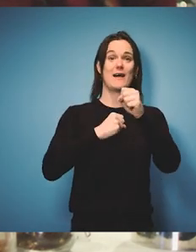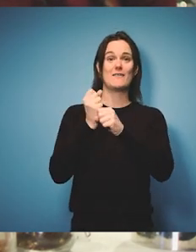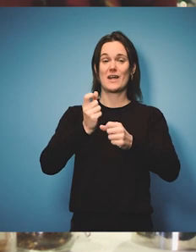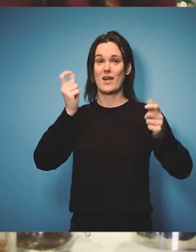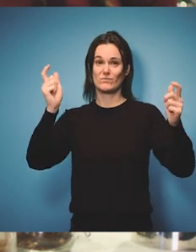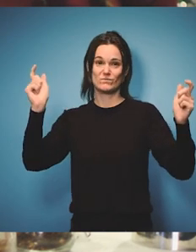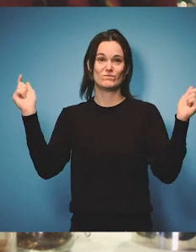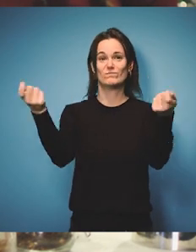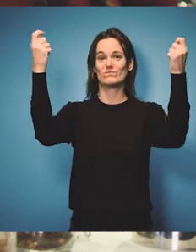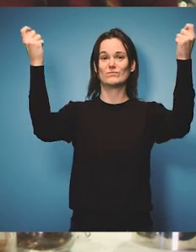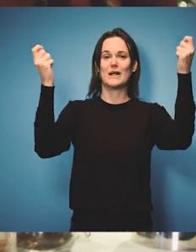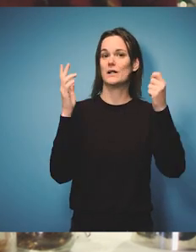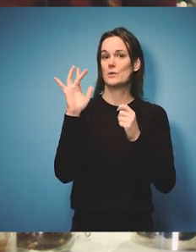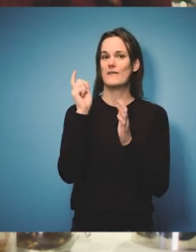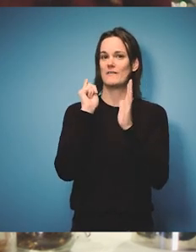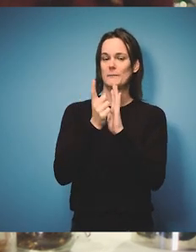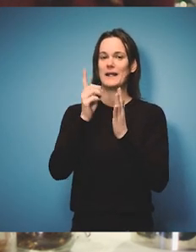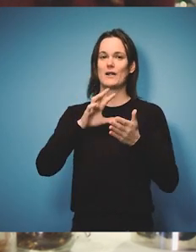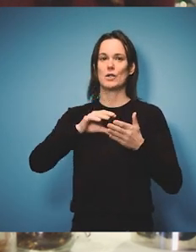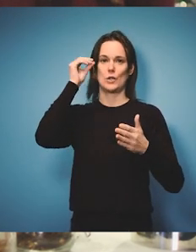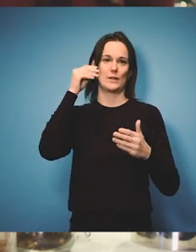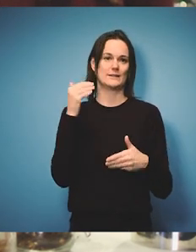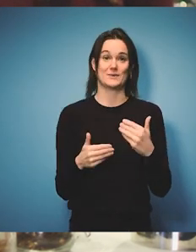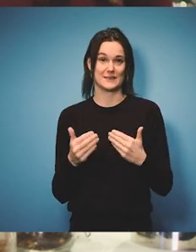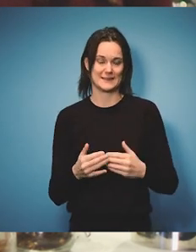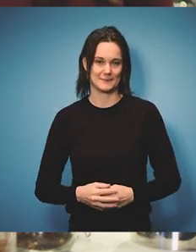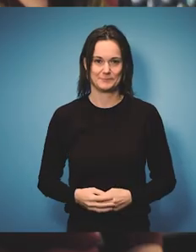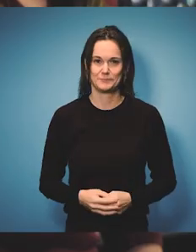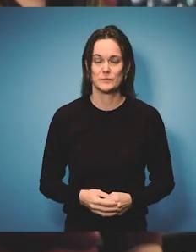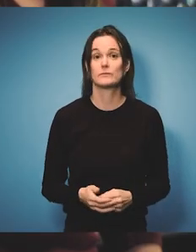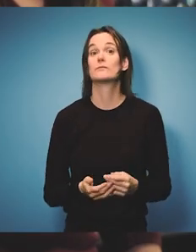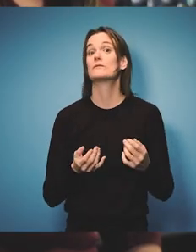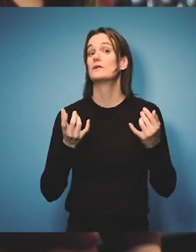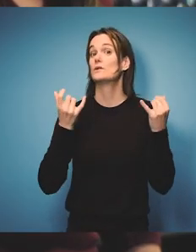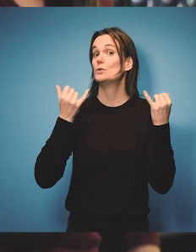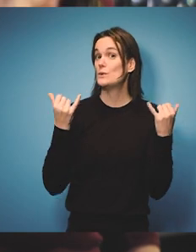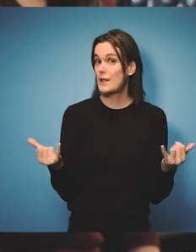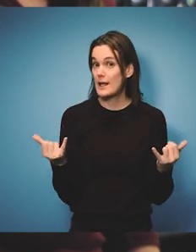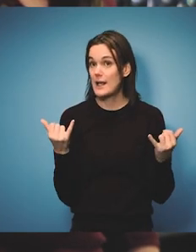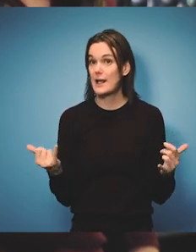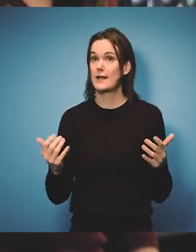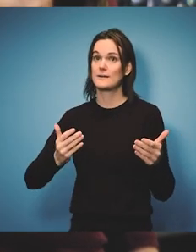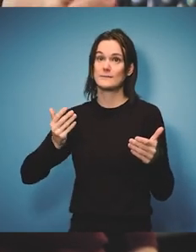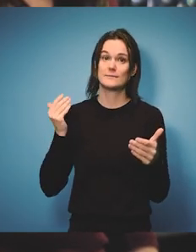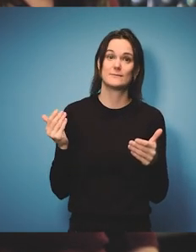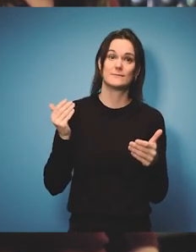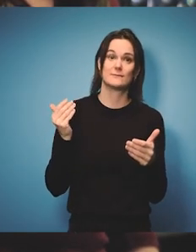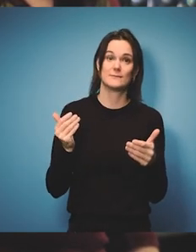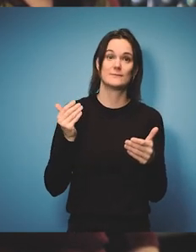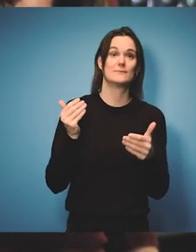25 launch of the 25-minute learning series that we're doing. Today, as we start getting towards